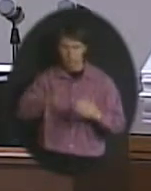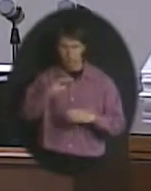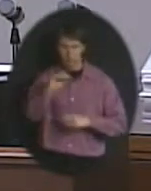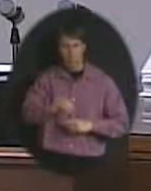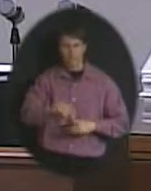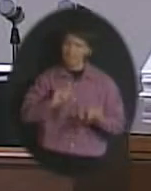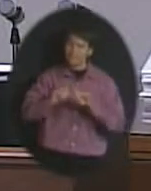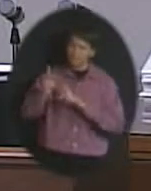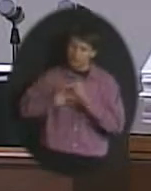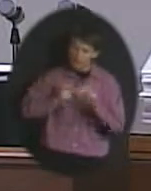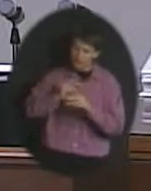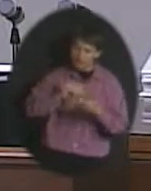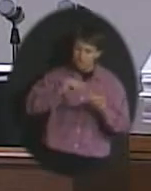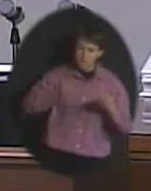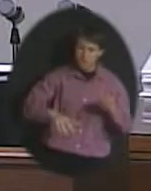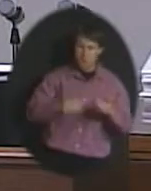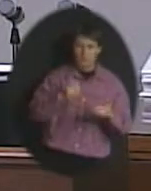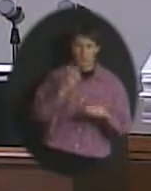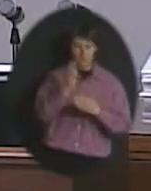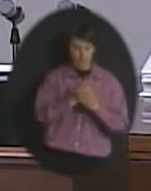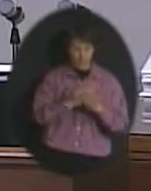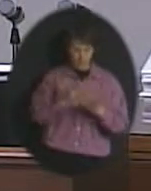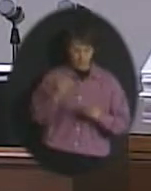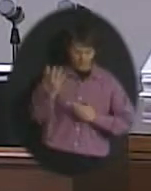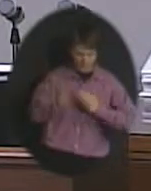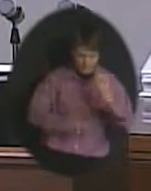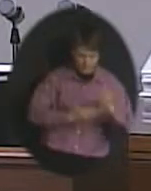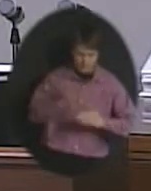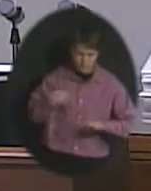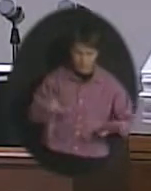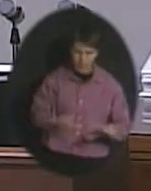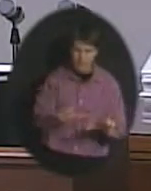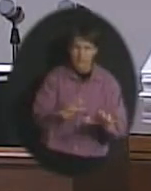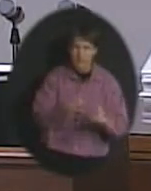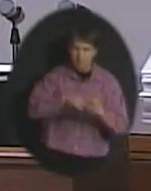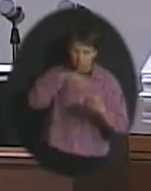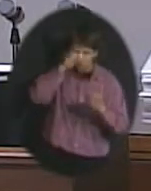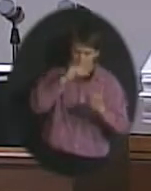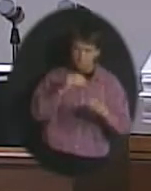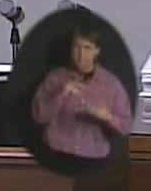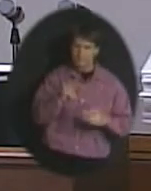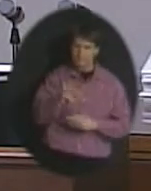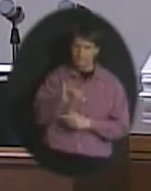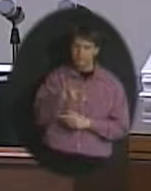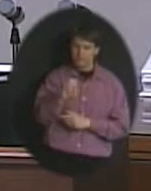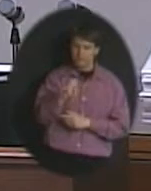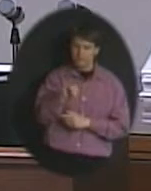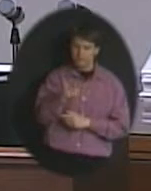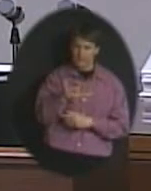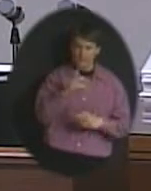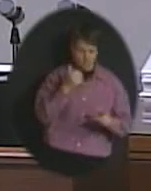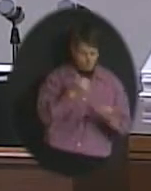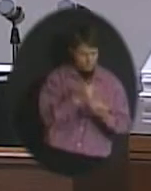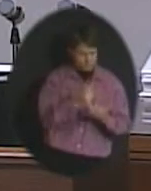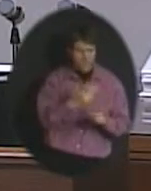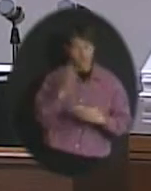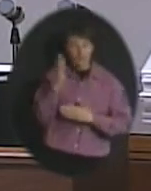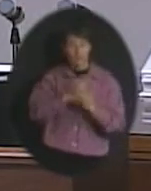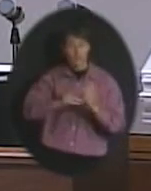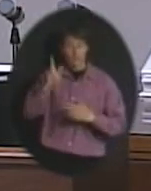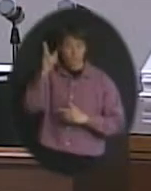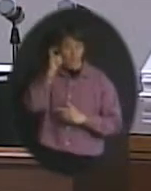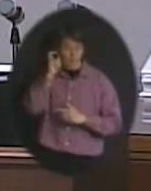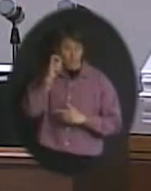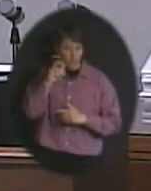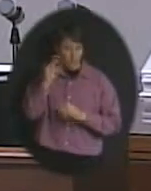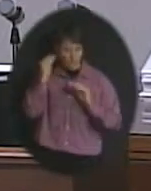styles. For those who are kinesthetic learners, the hands-on style of learning is a perfect fit. Audio instruction meets the